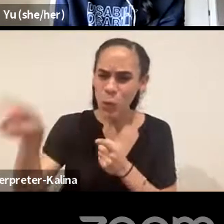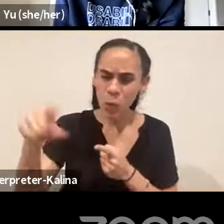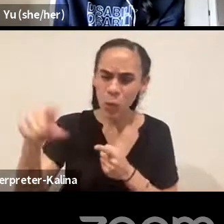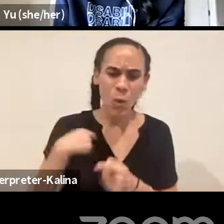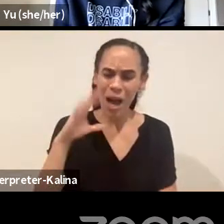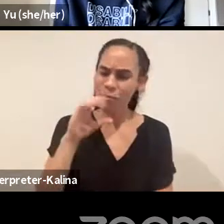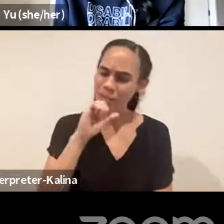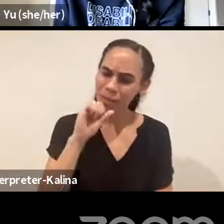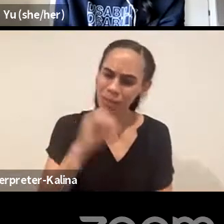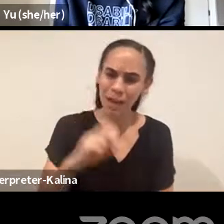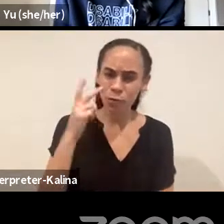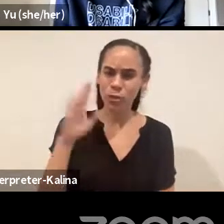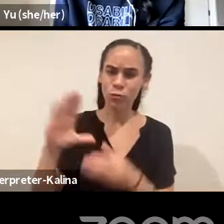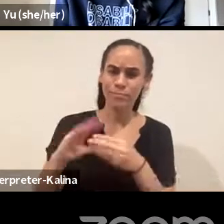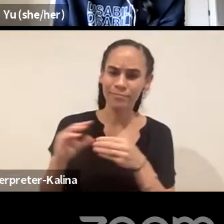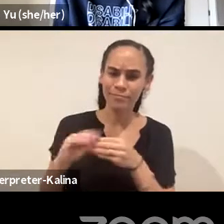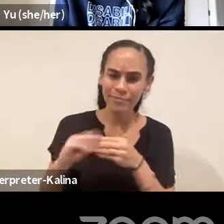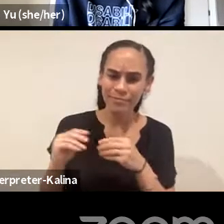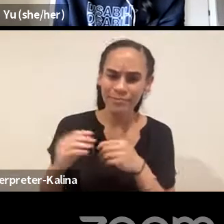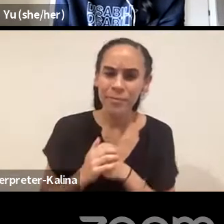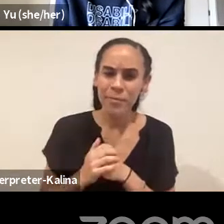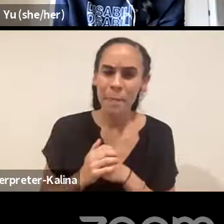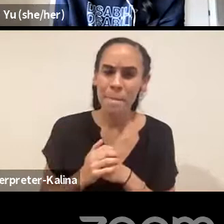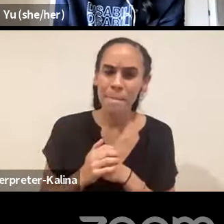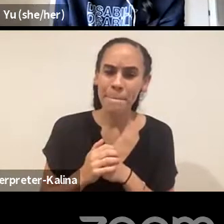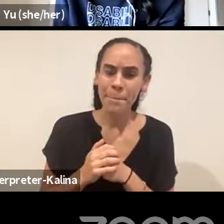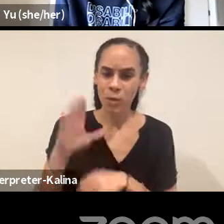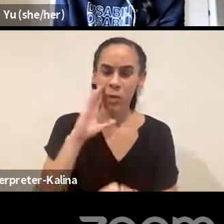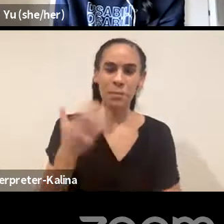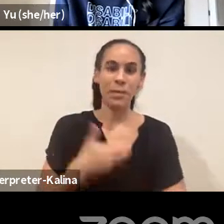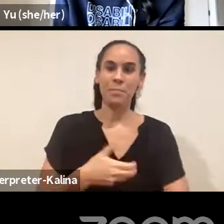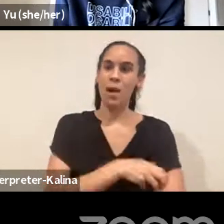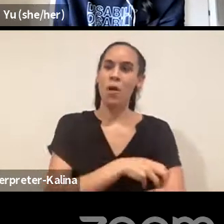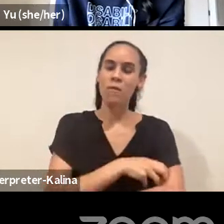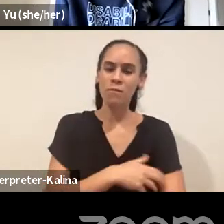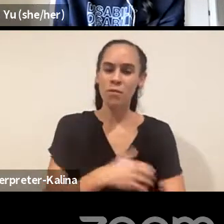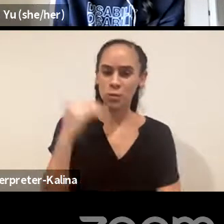know. And I think it would be really powerful to know.